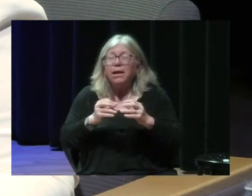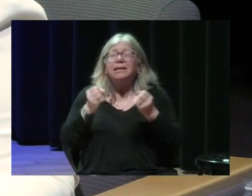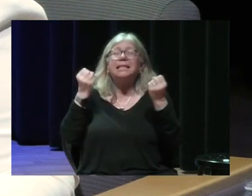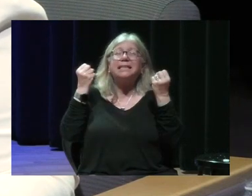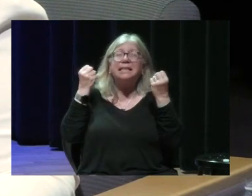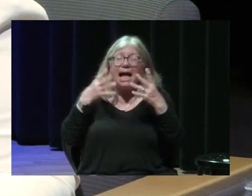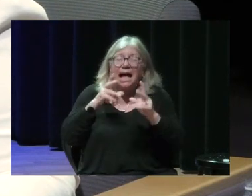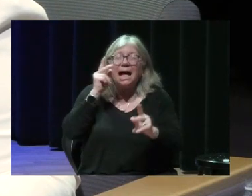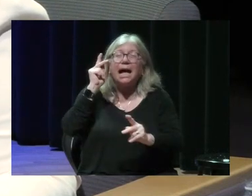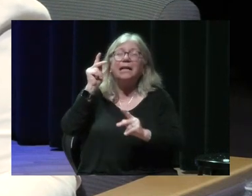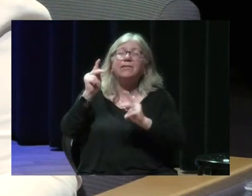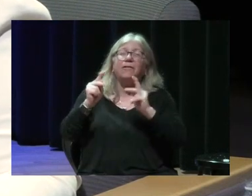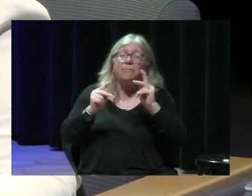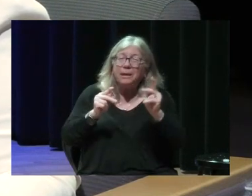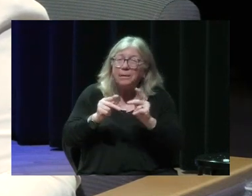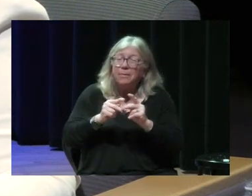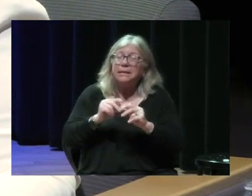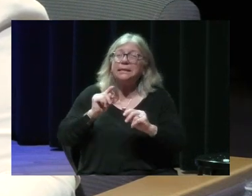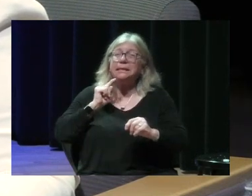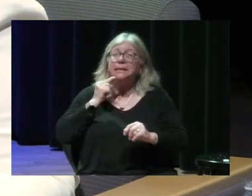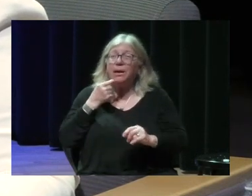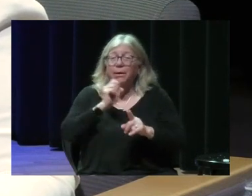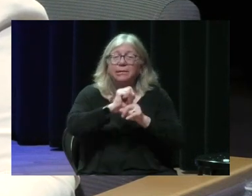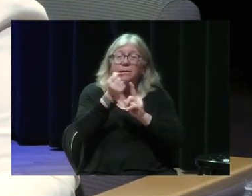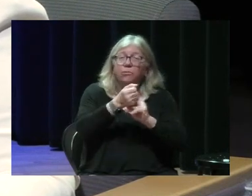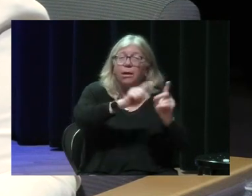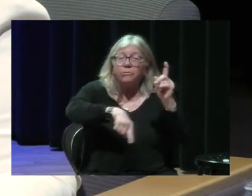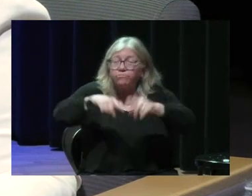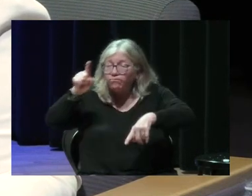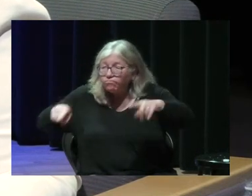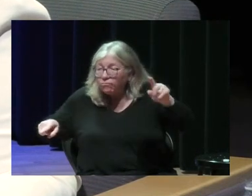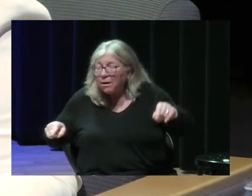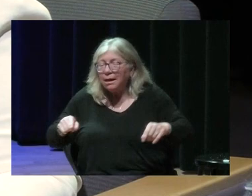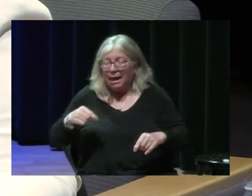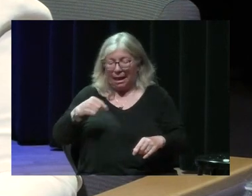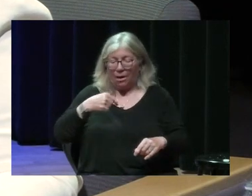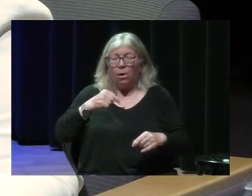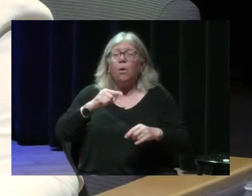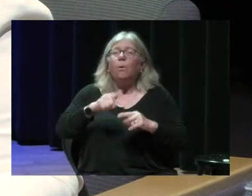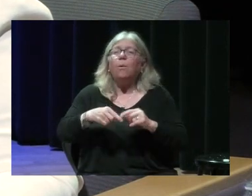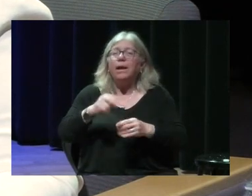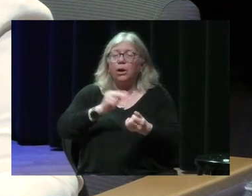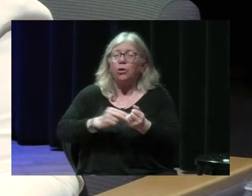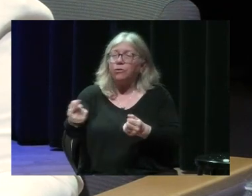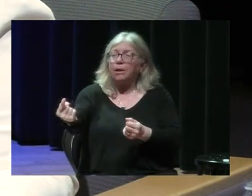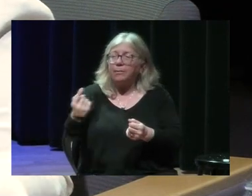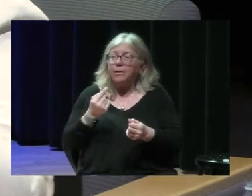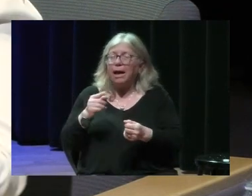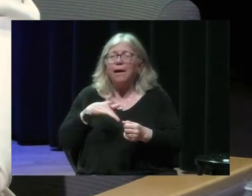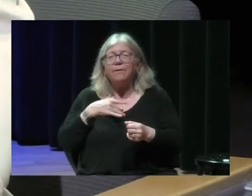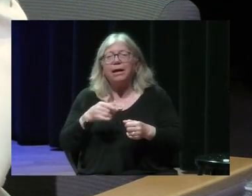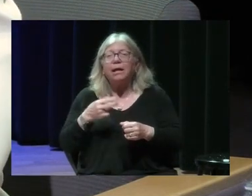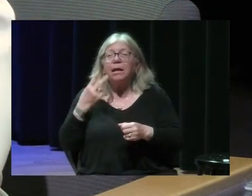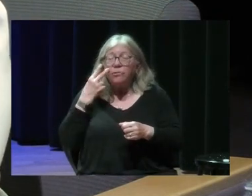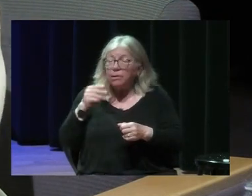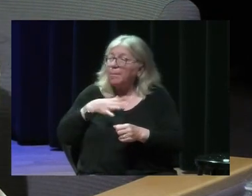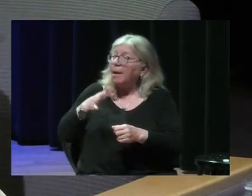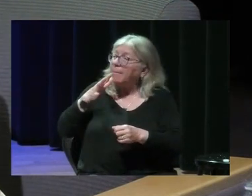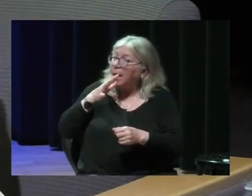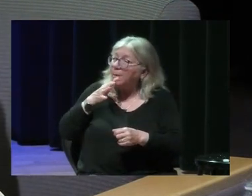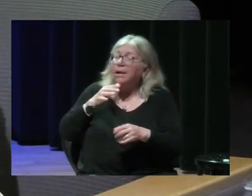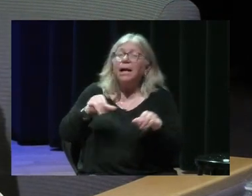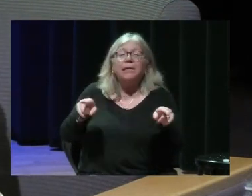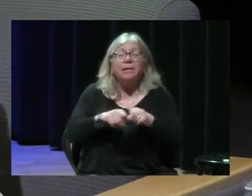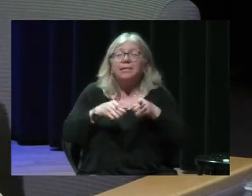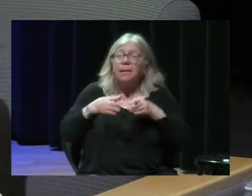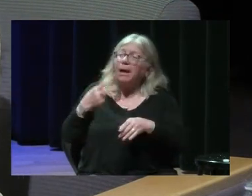people in very acute situations. And so I feel when a nurse comes in that they should see my mom the way that I see